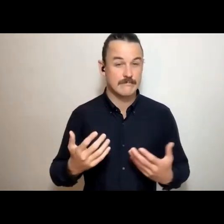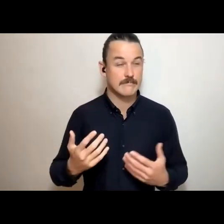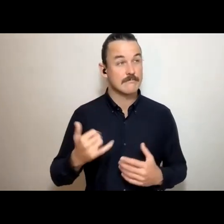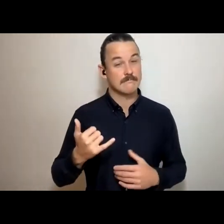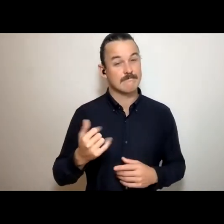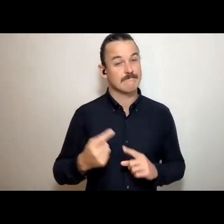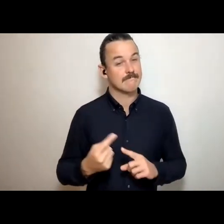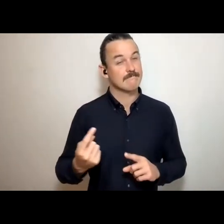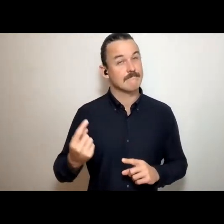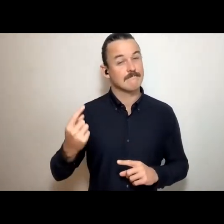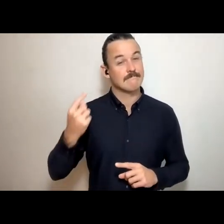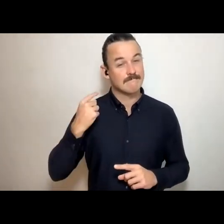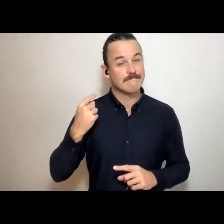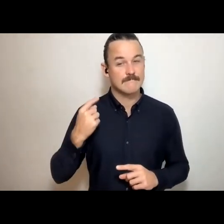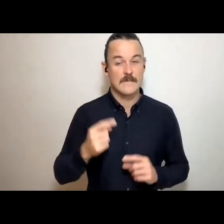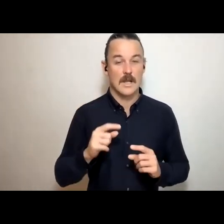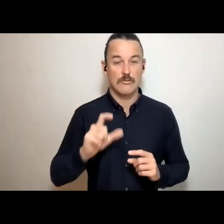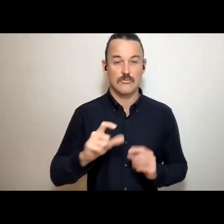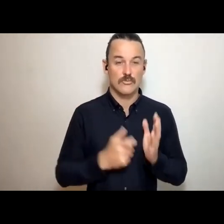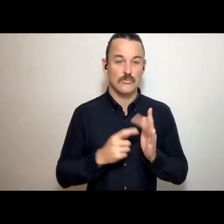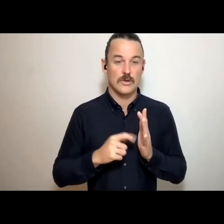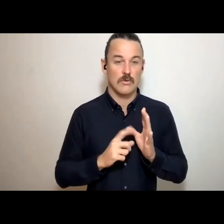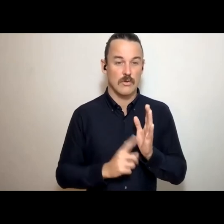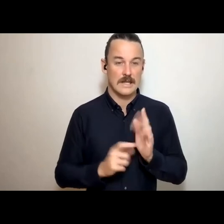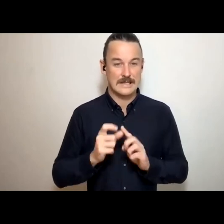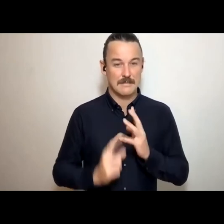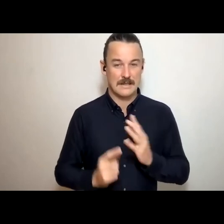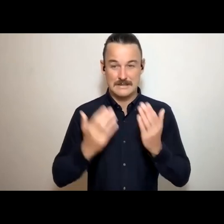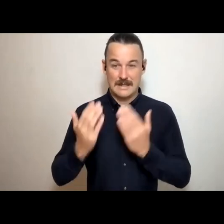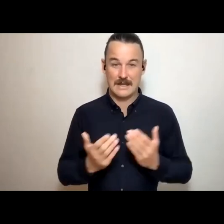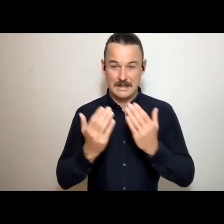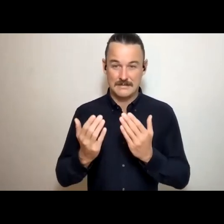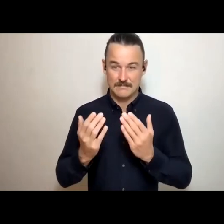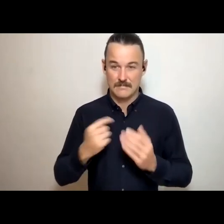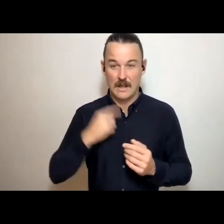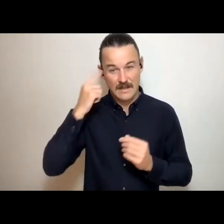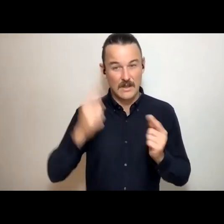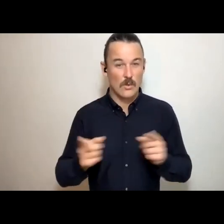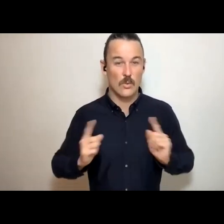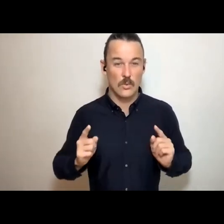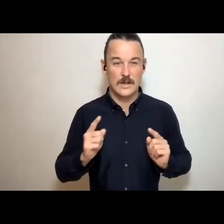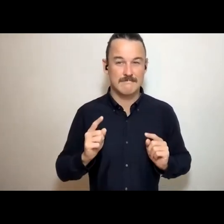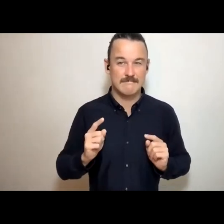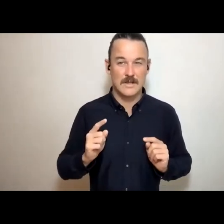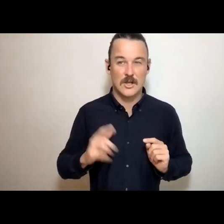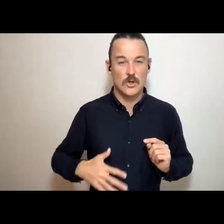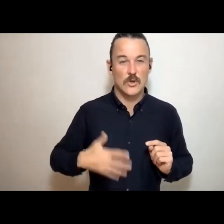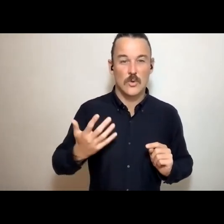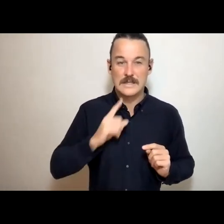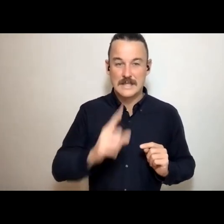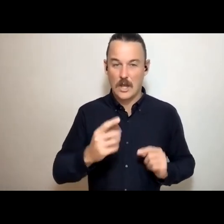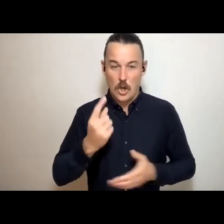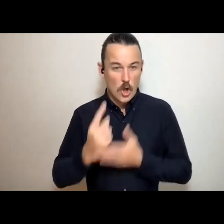uh, critical disability studies just before I finish, I think that, I think that we don't want to say that it has to be only disabled